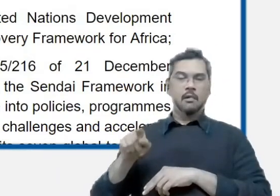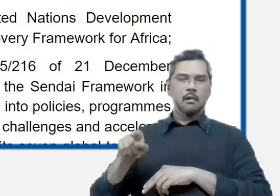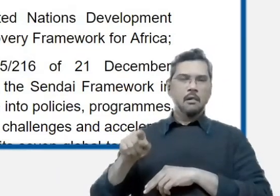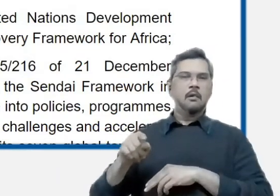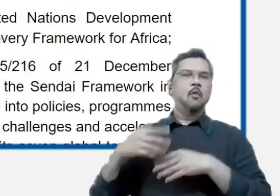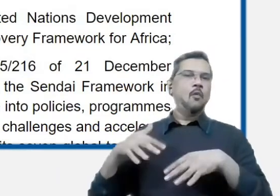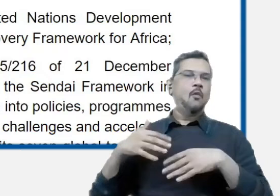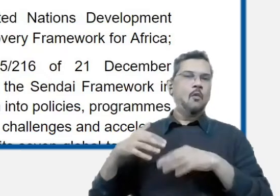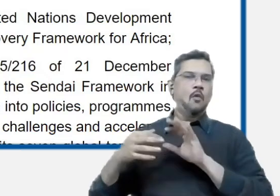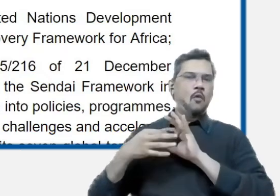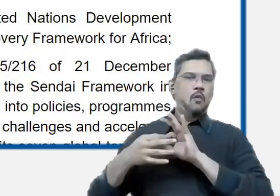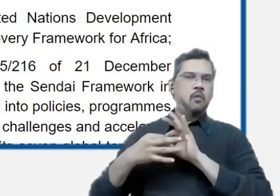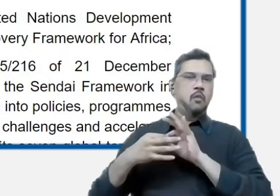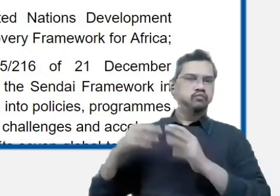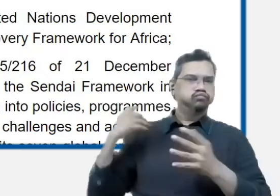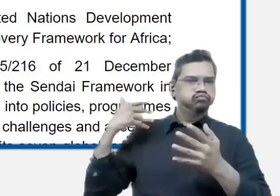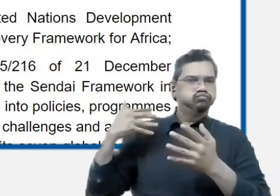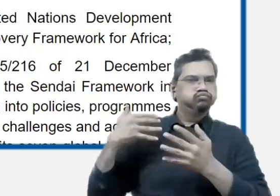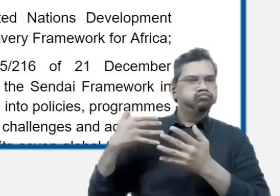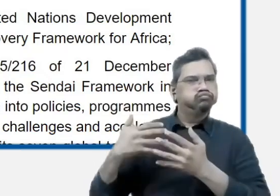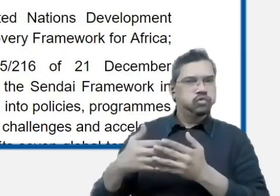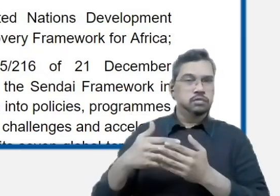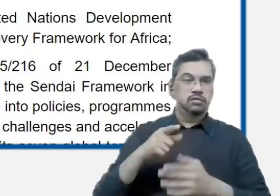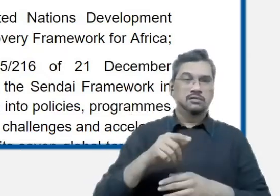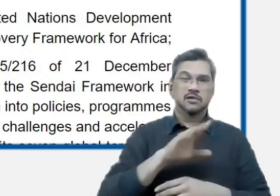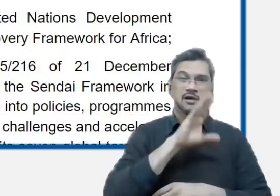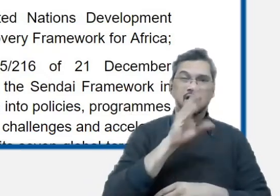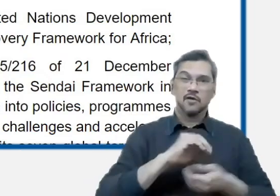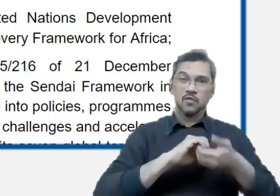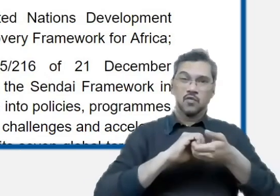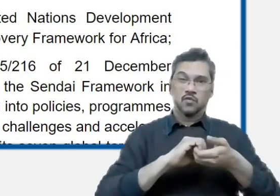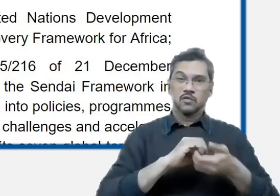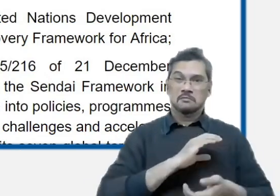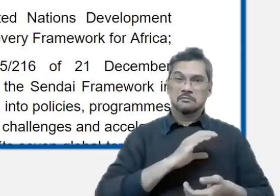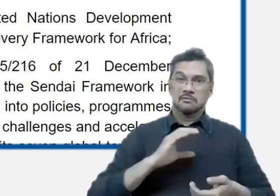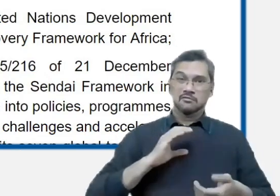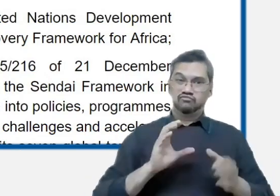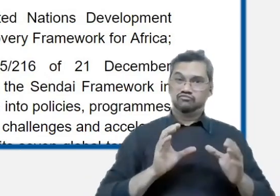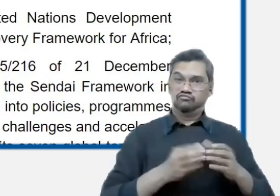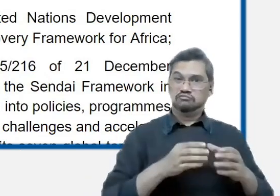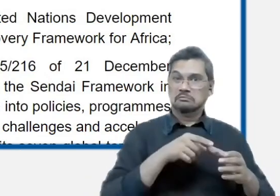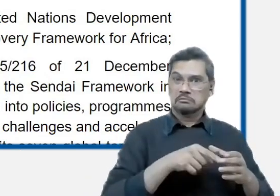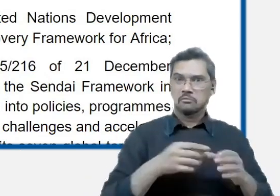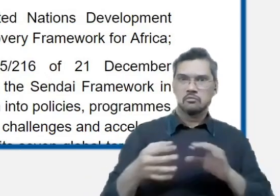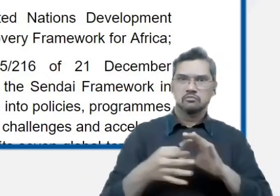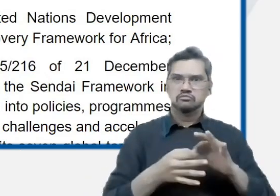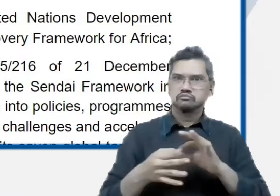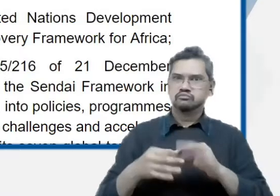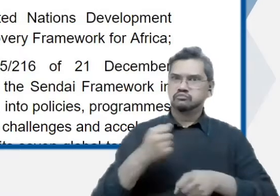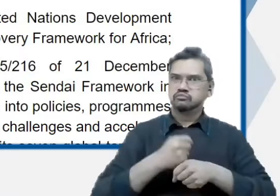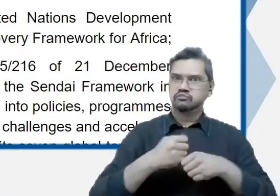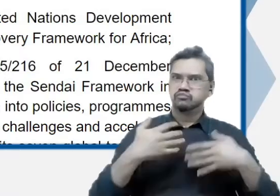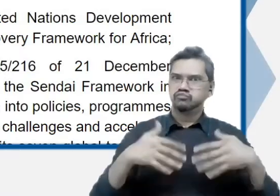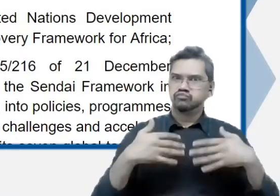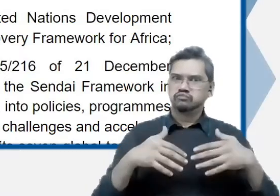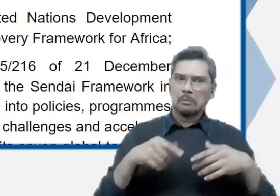in capacity building, including development of tools and guiding documents such as the Sendai Framework Monitor,